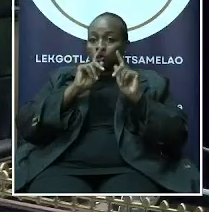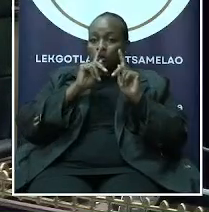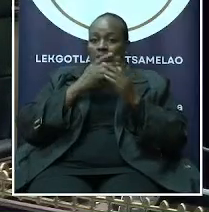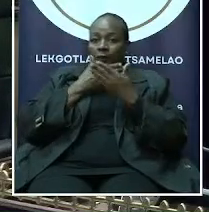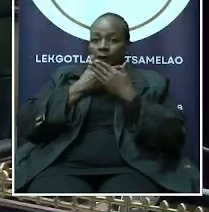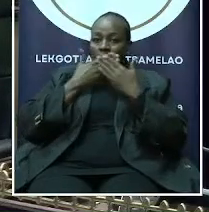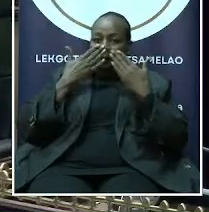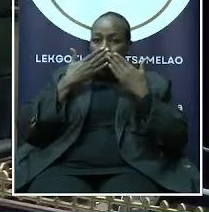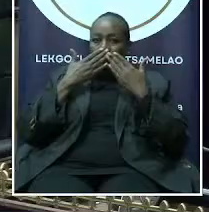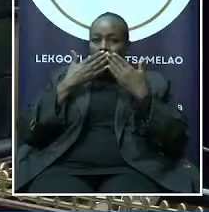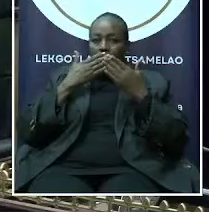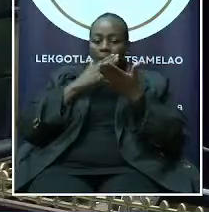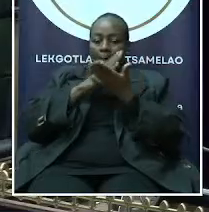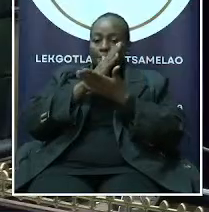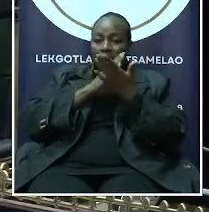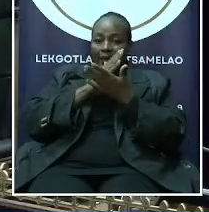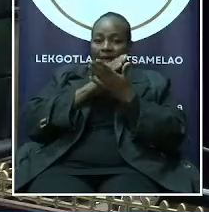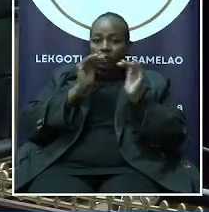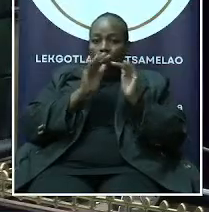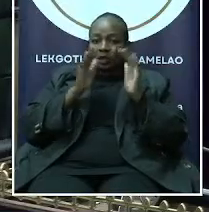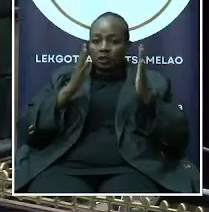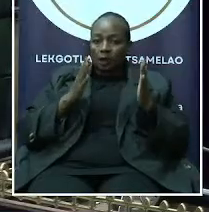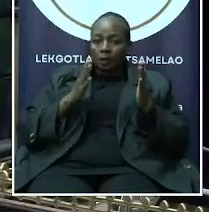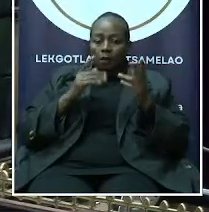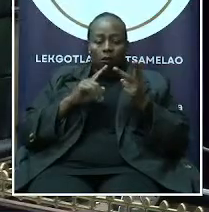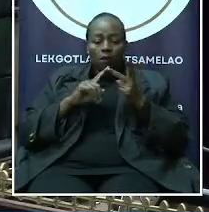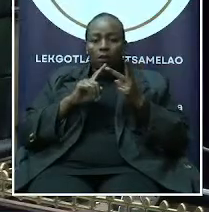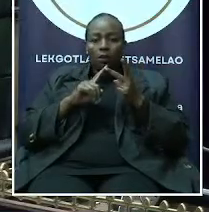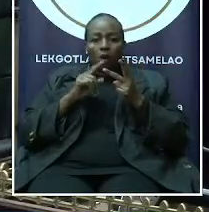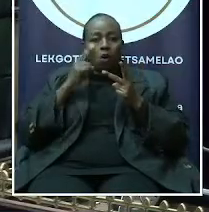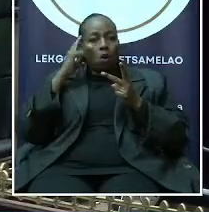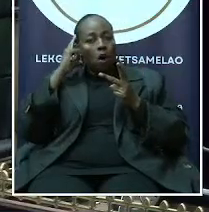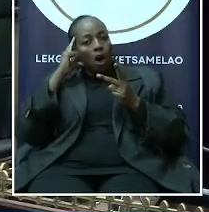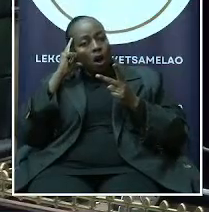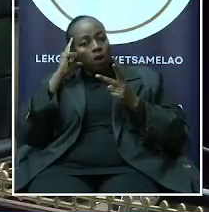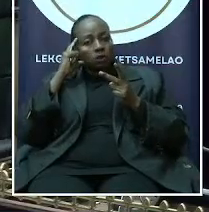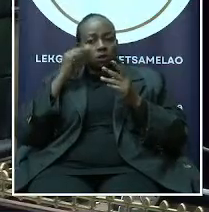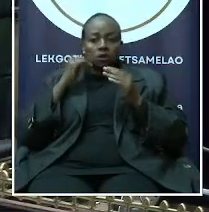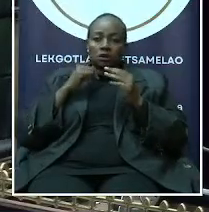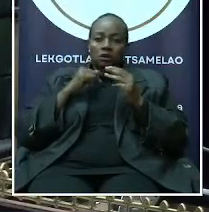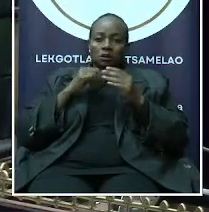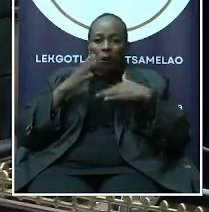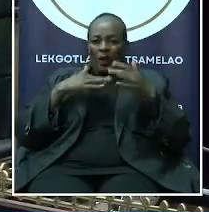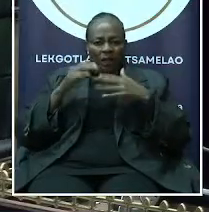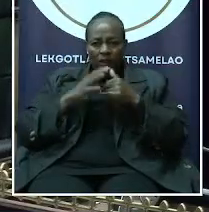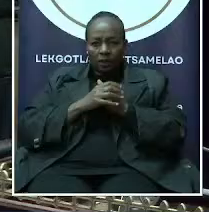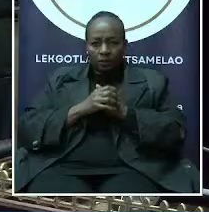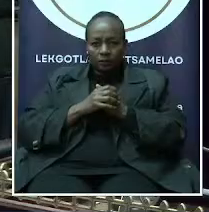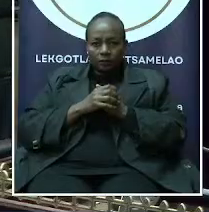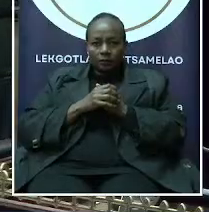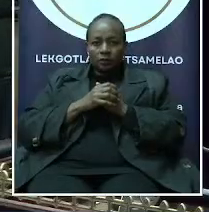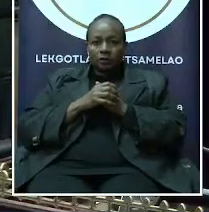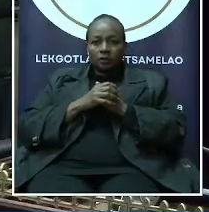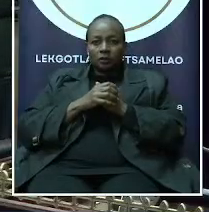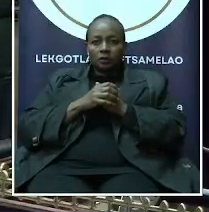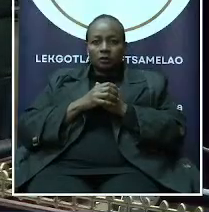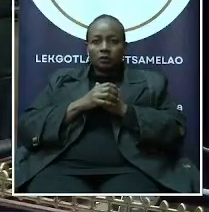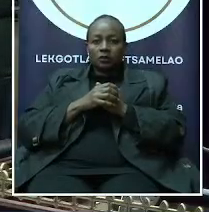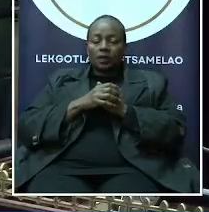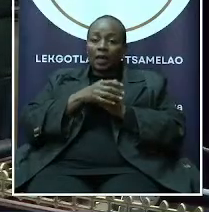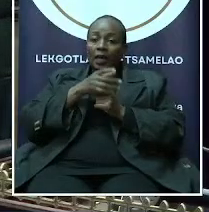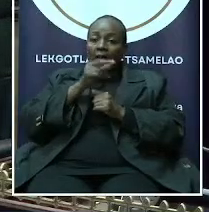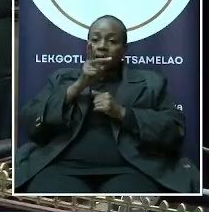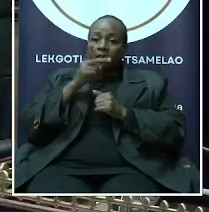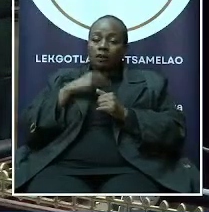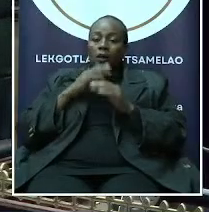no bread on the table or no shelter or whatsoever. Honorable Member. Yet again,